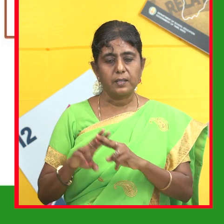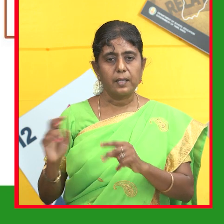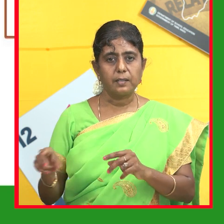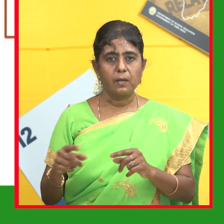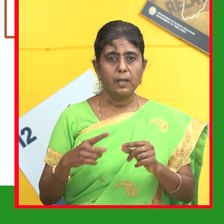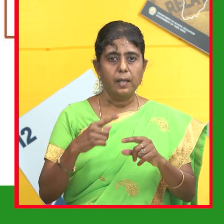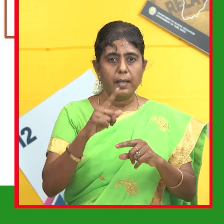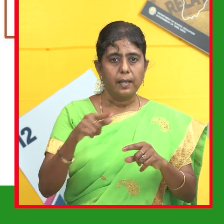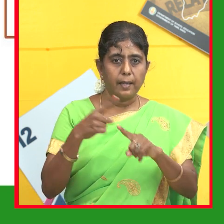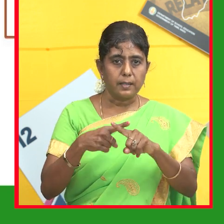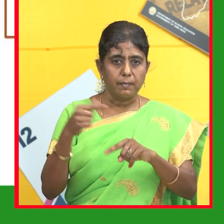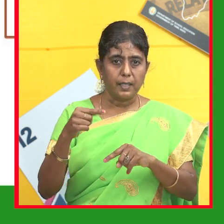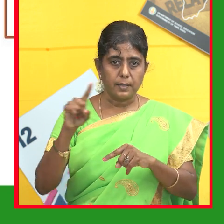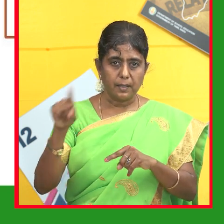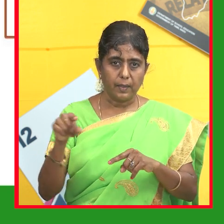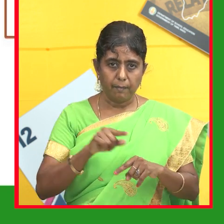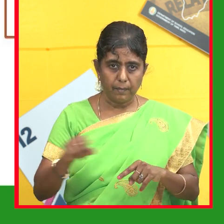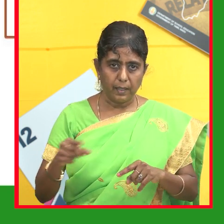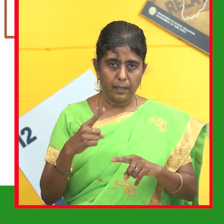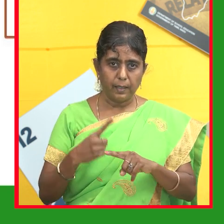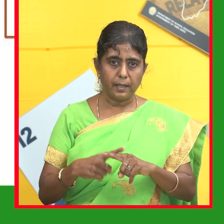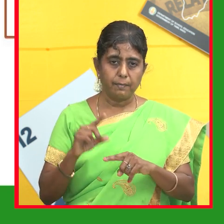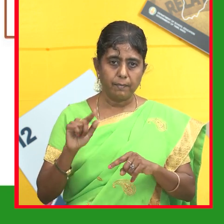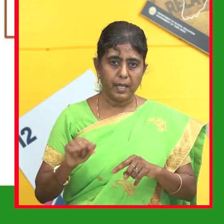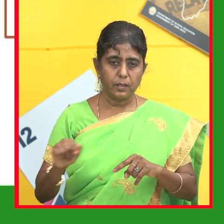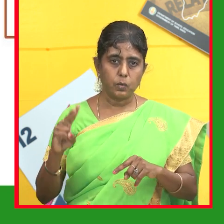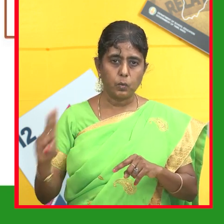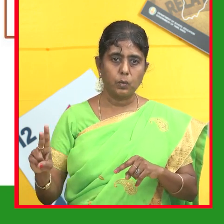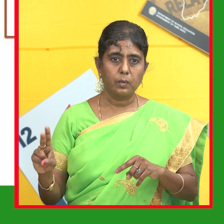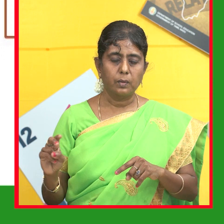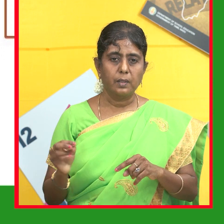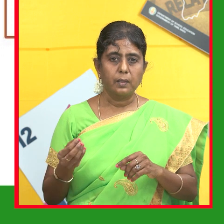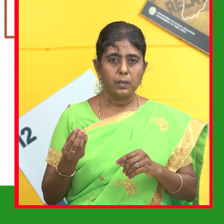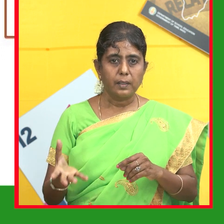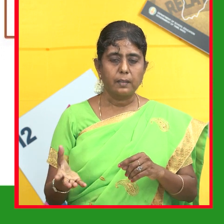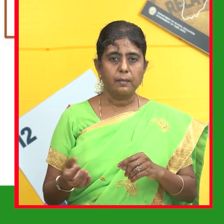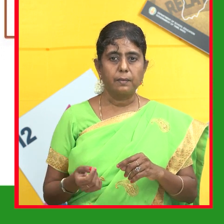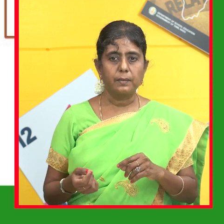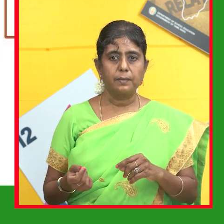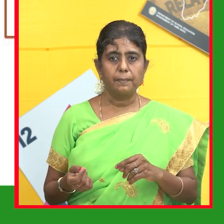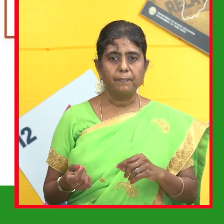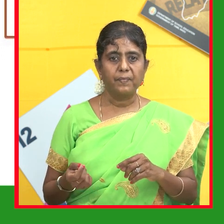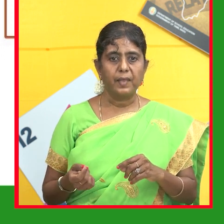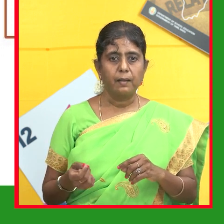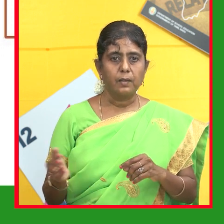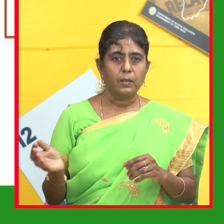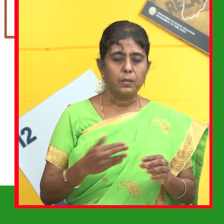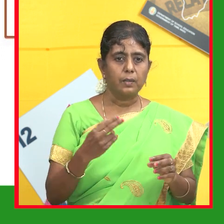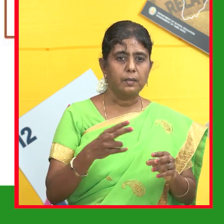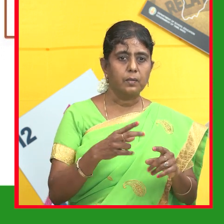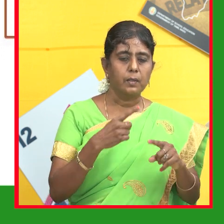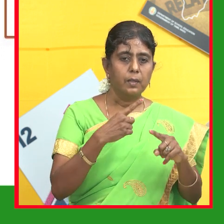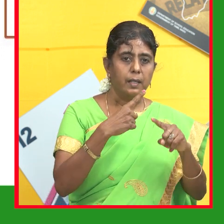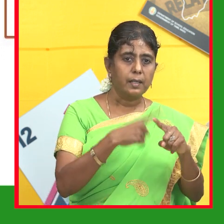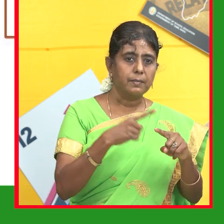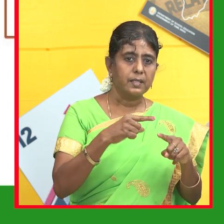are x minus 7 and x plus 2. So that factors only we have to write, replace the x squared minus 5x